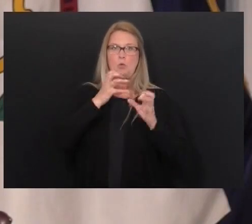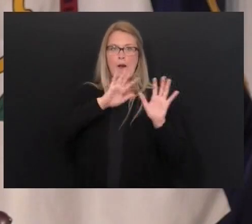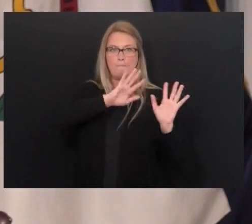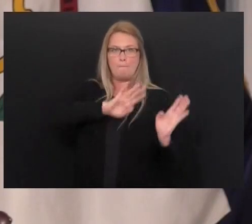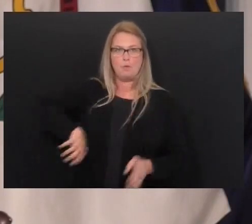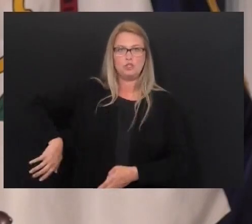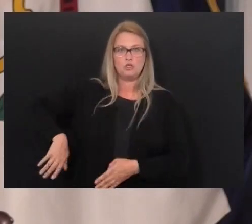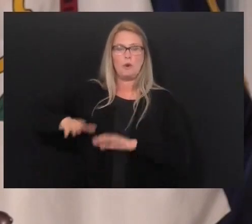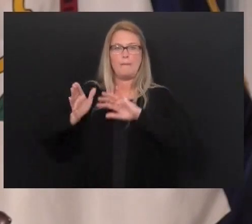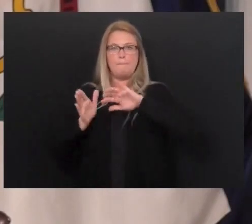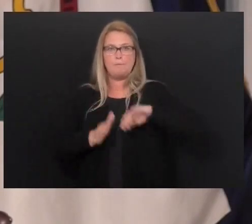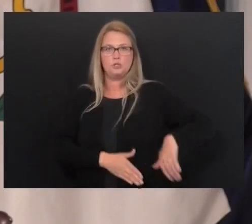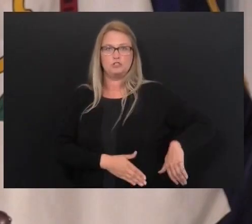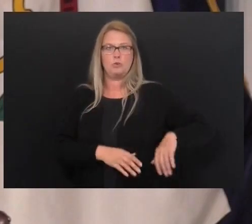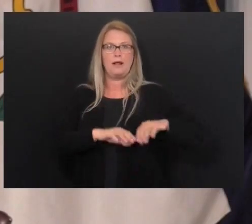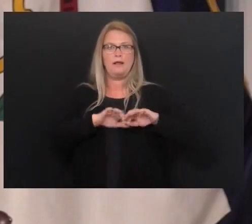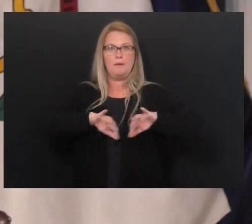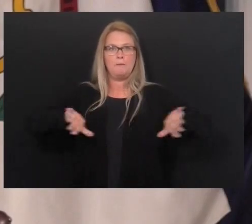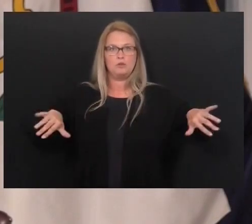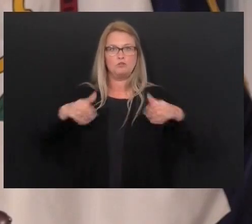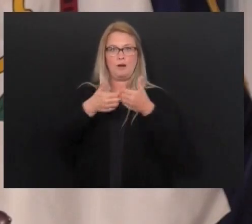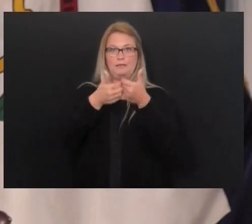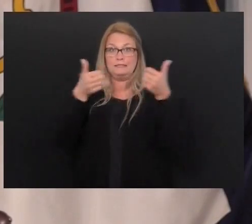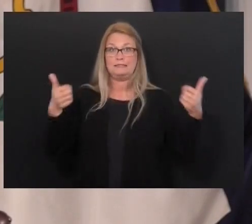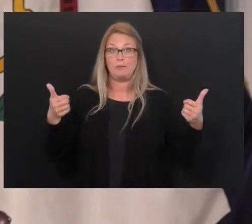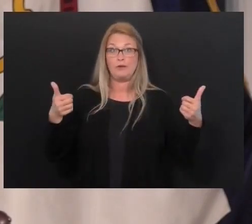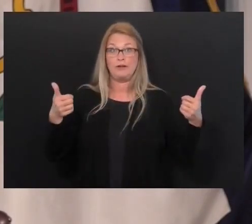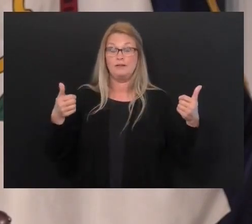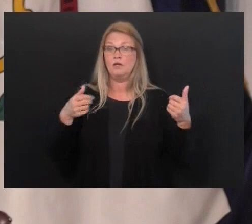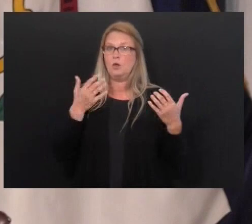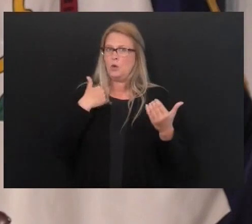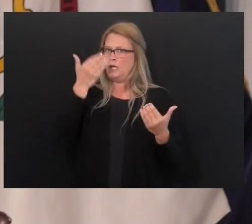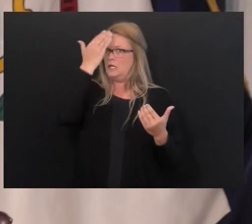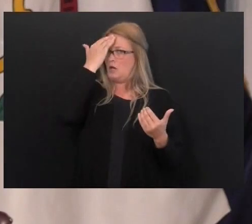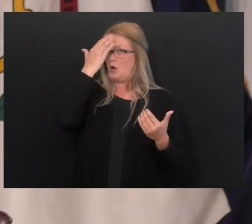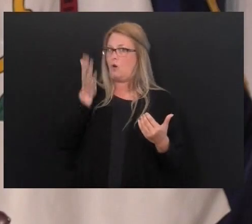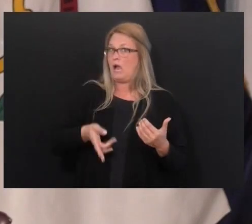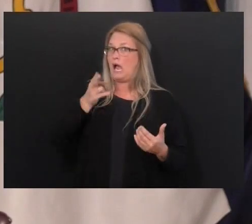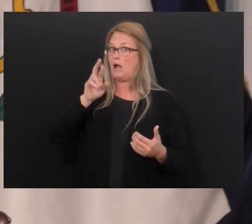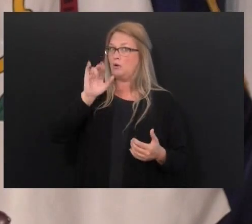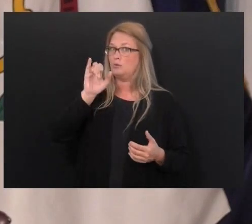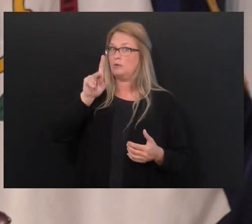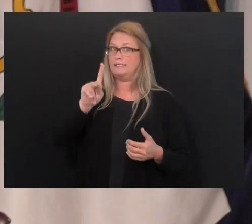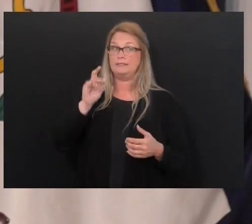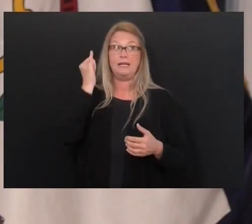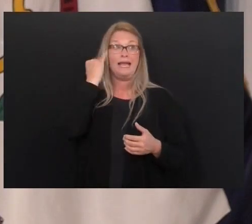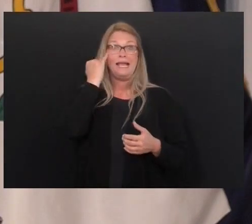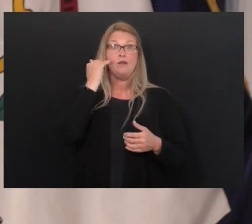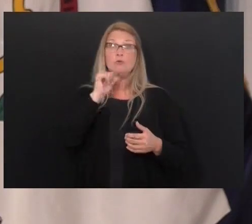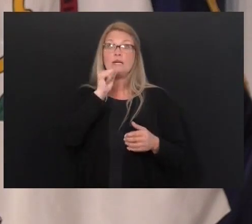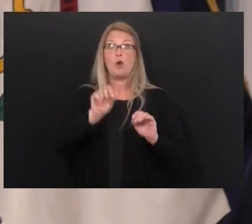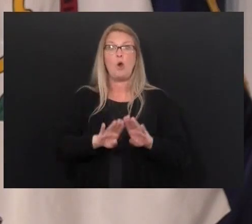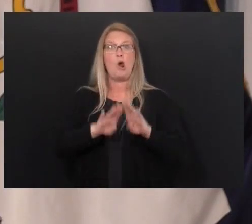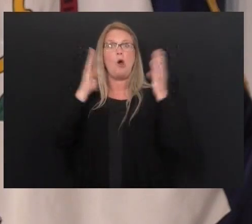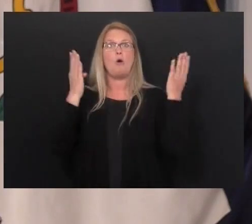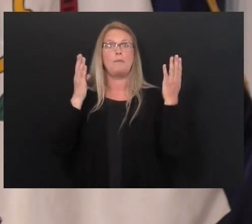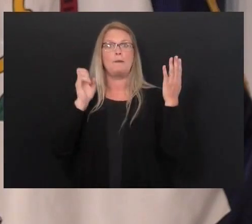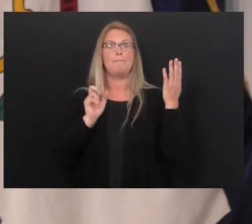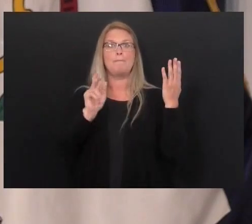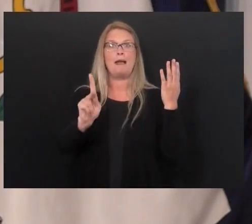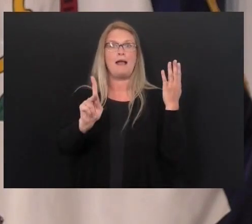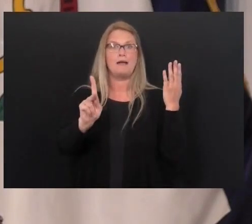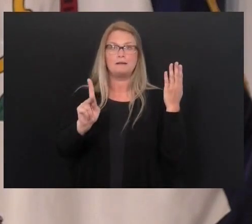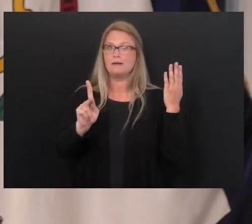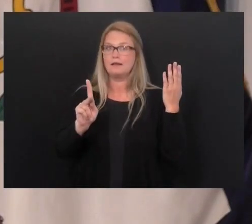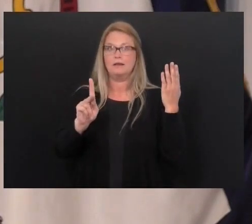from us. We know that there's big time risk that if we don't ever reopen back up, we're going to get into a heck of a situation